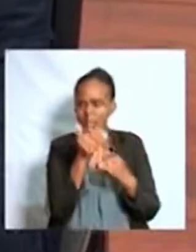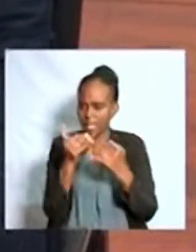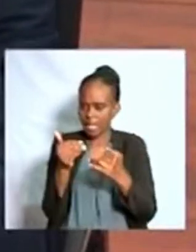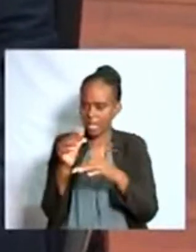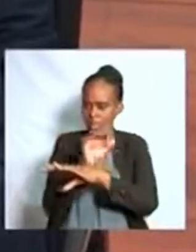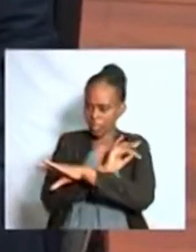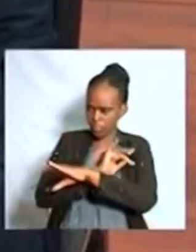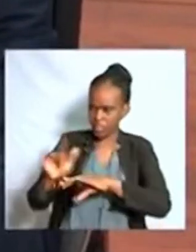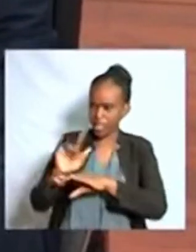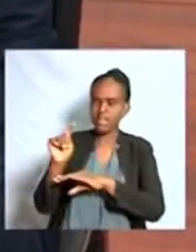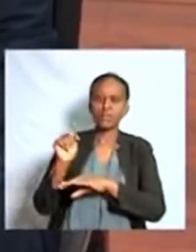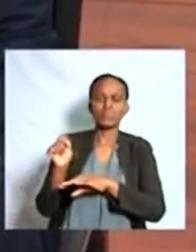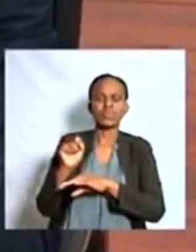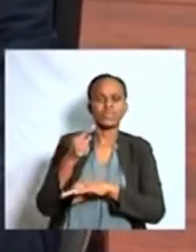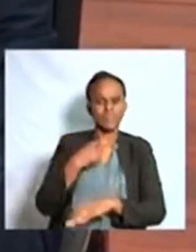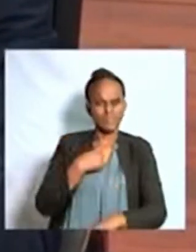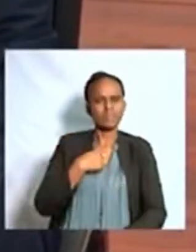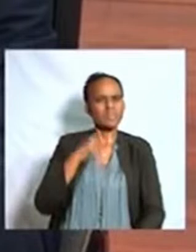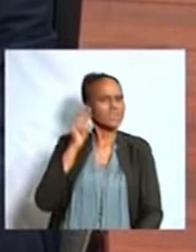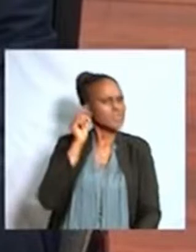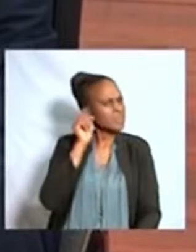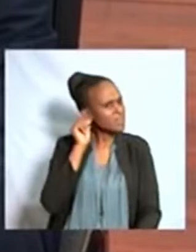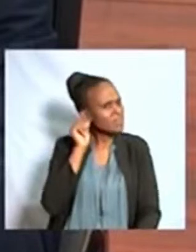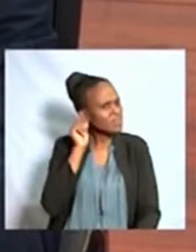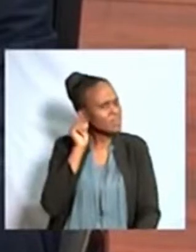Or was it only my ears?